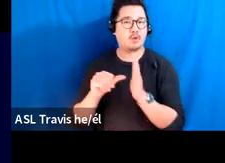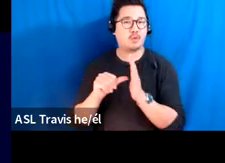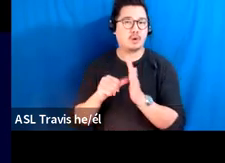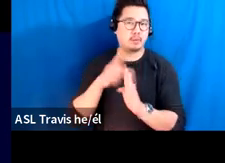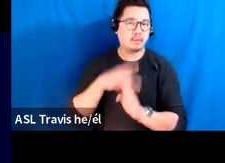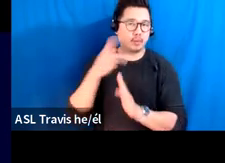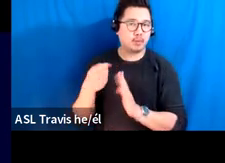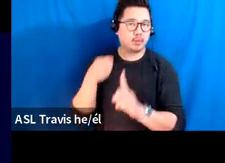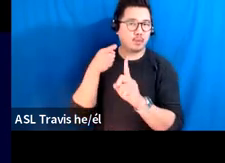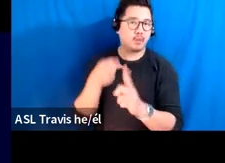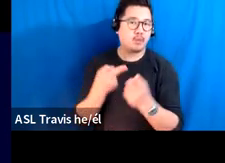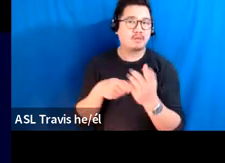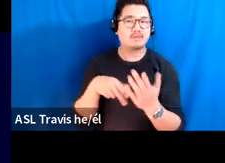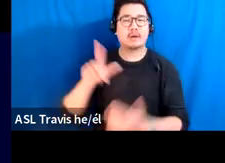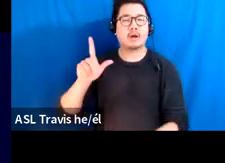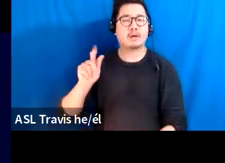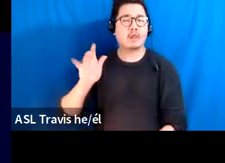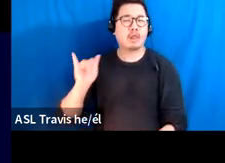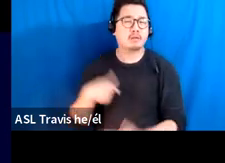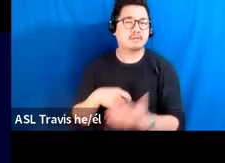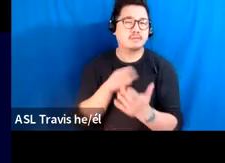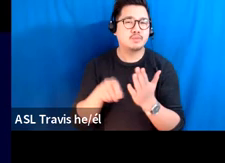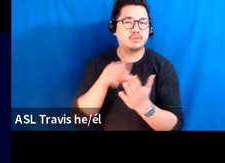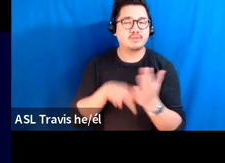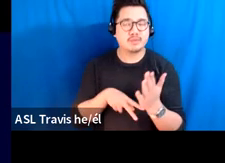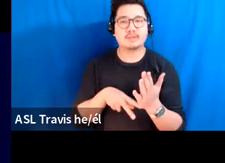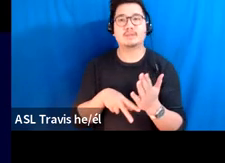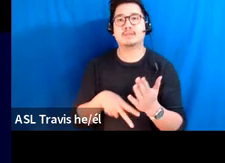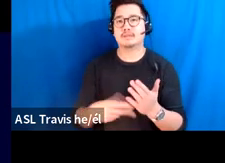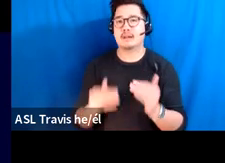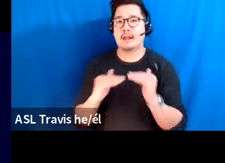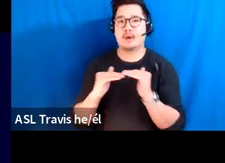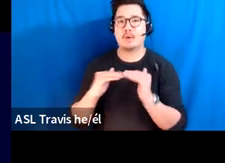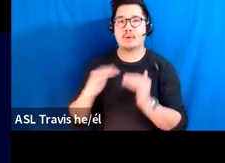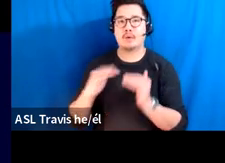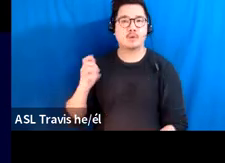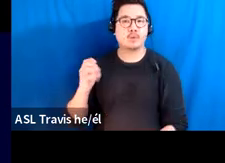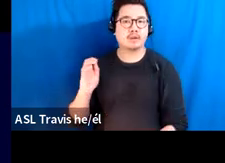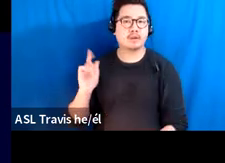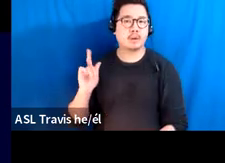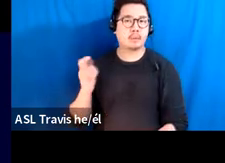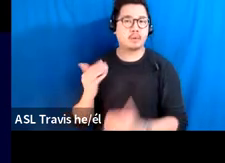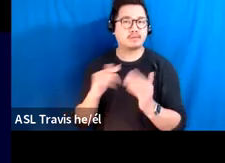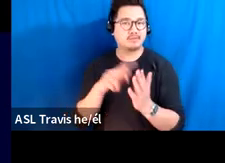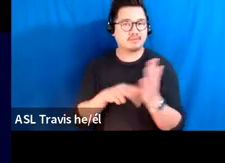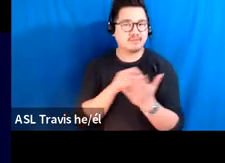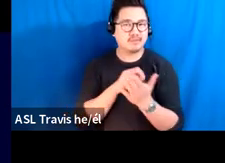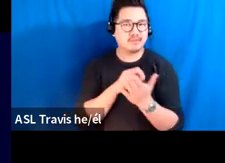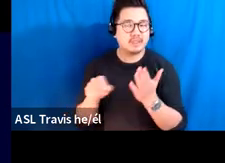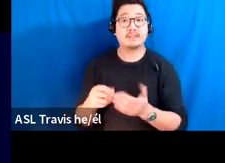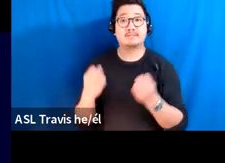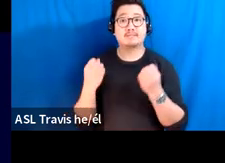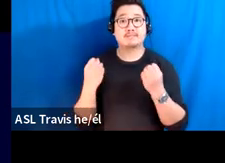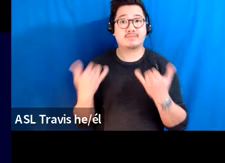literacy and focused on equitable literacy which we are doing this year and our teachers are getting a lot of